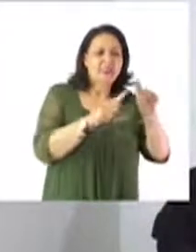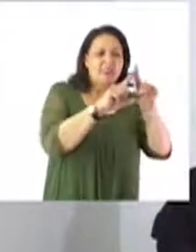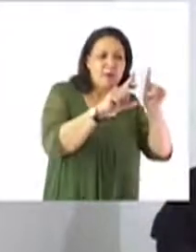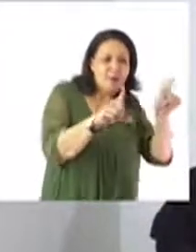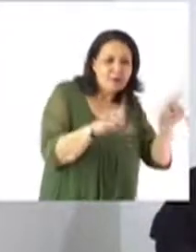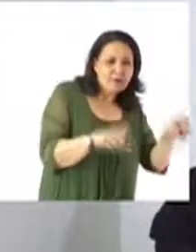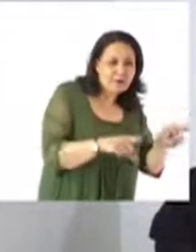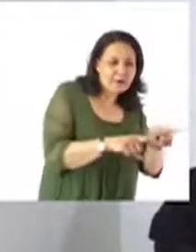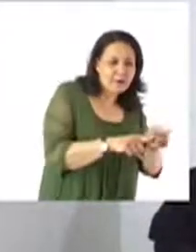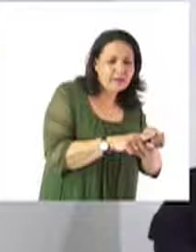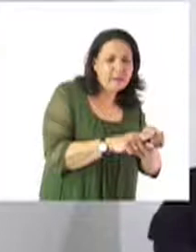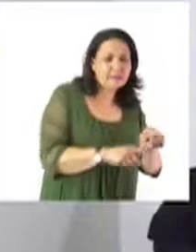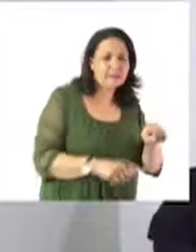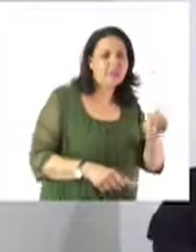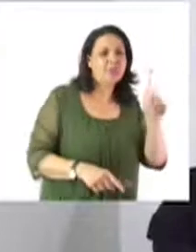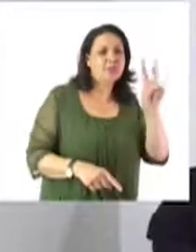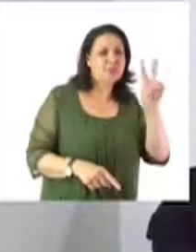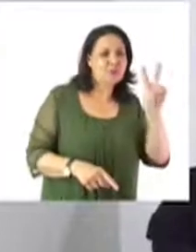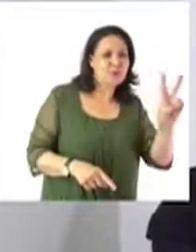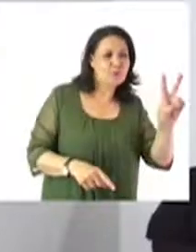block next to the bird?